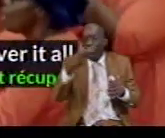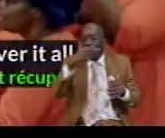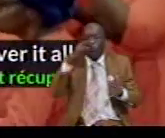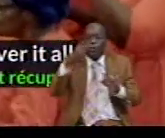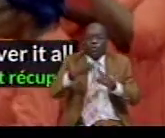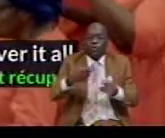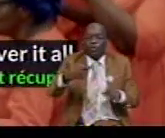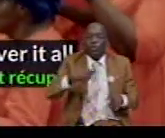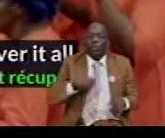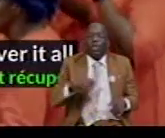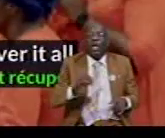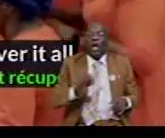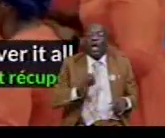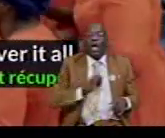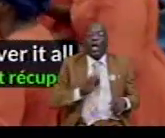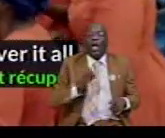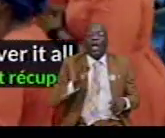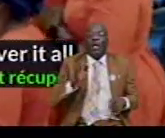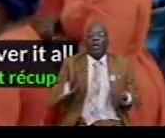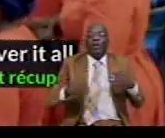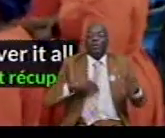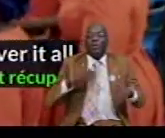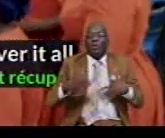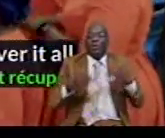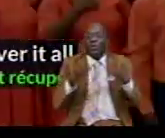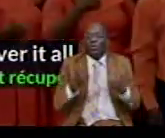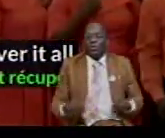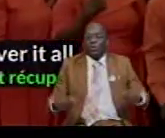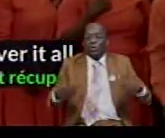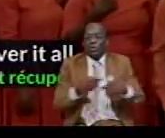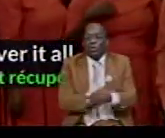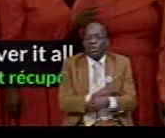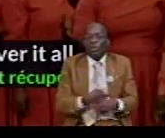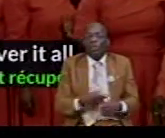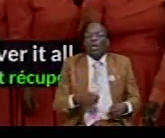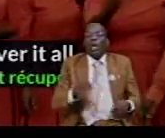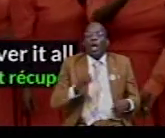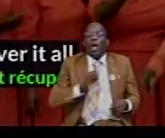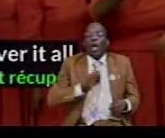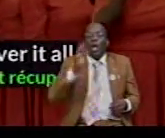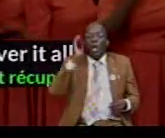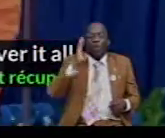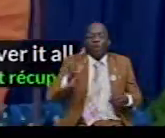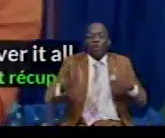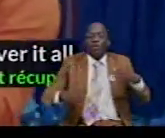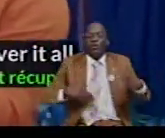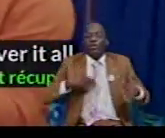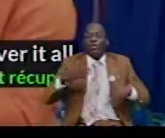I shall recover.